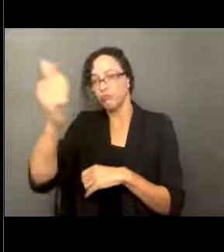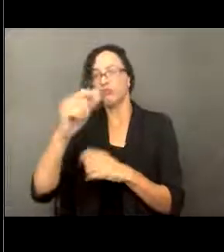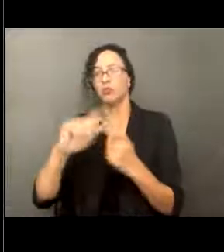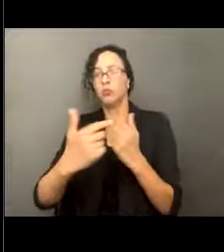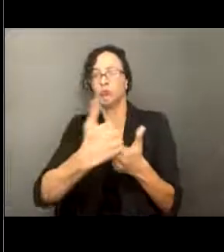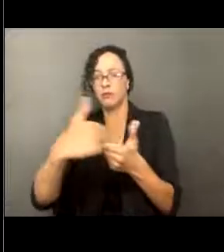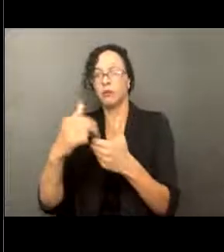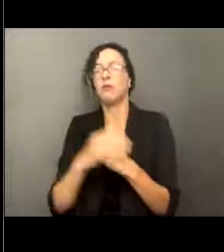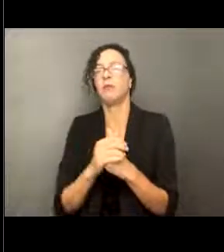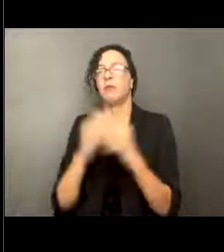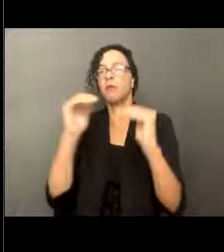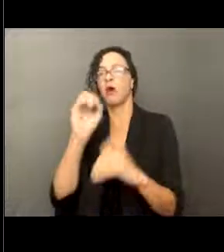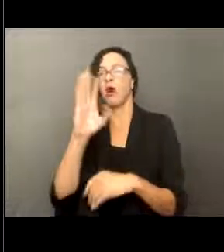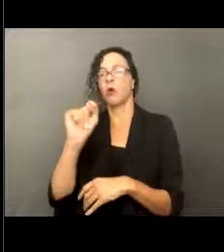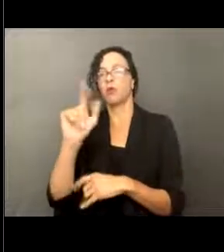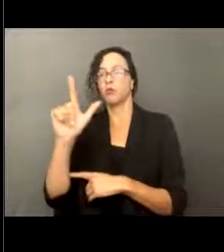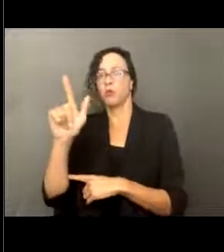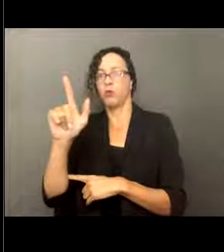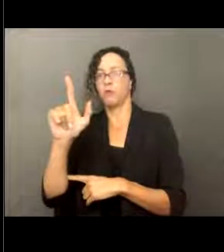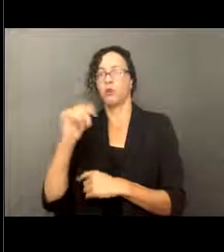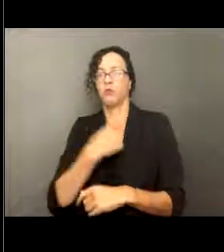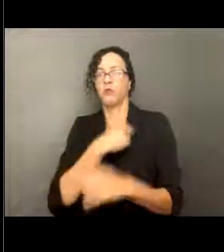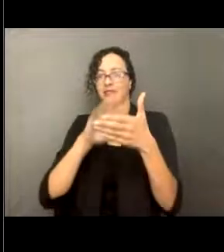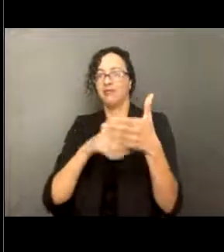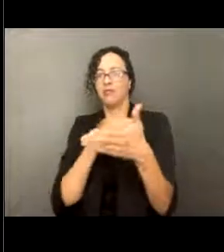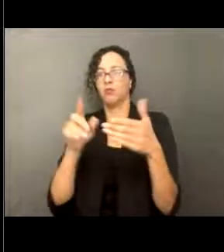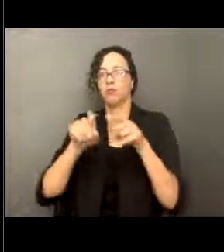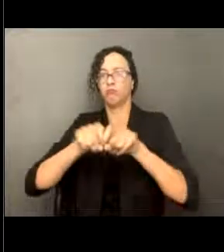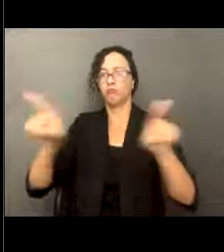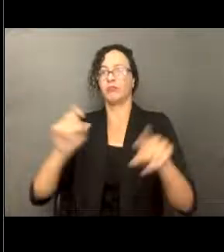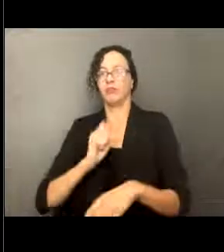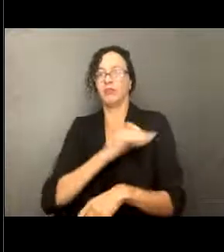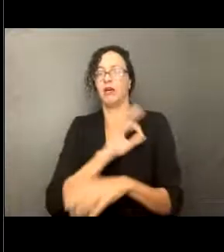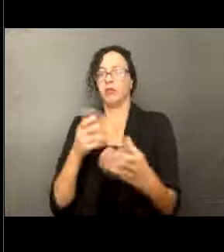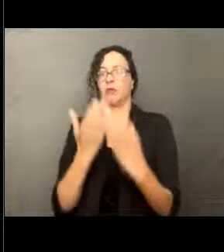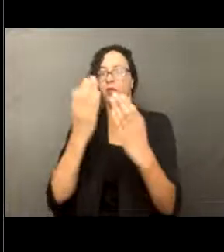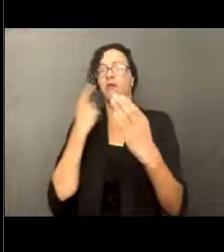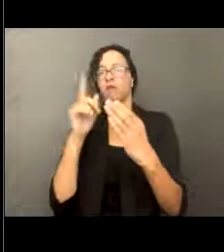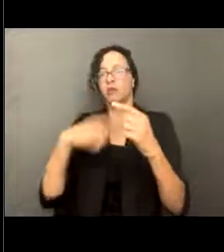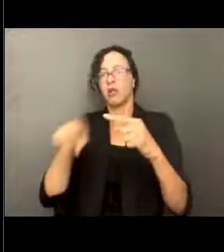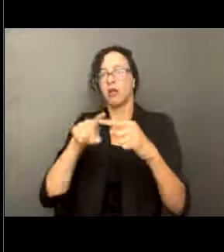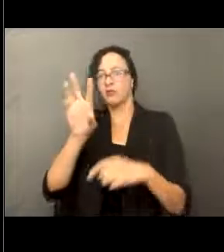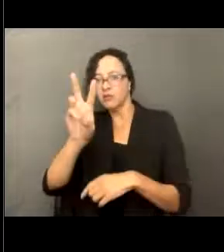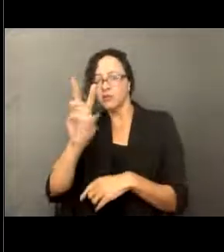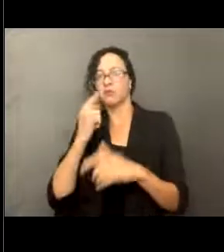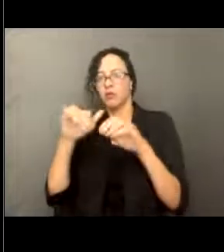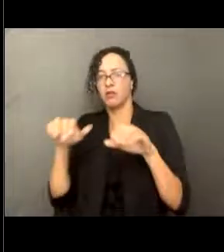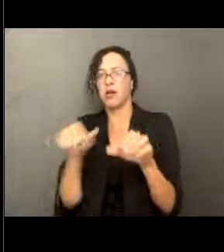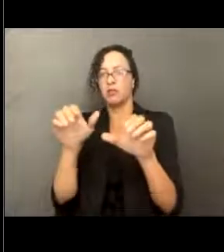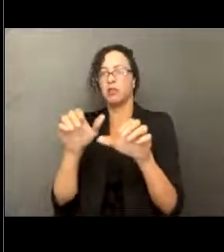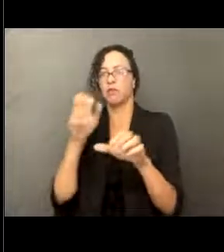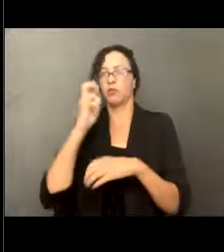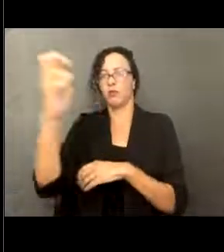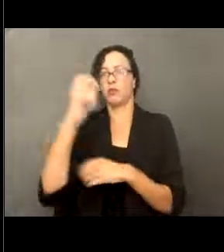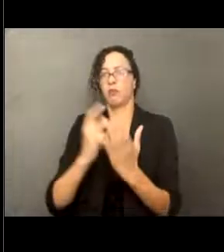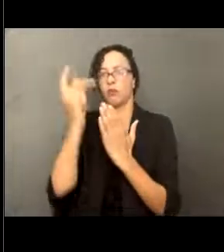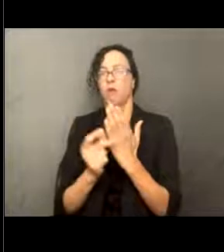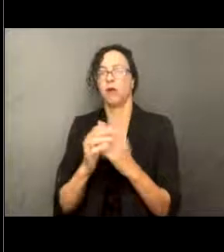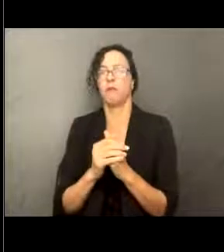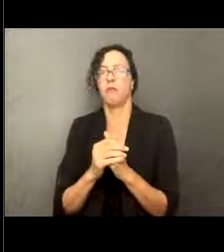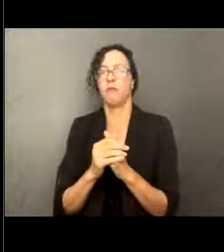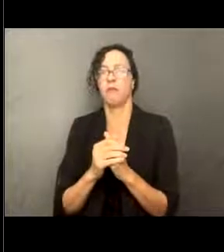21st, we're scheduled to release our staff recommendations for Cycle 6 of the Active Transportation Program, but I'm